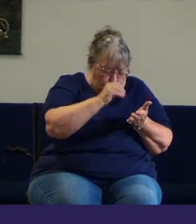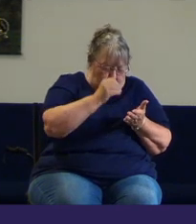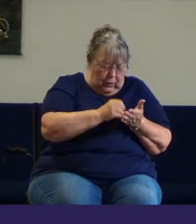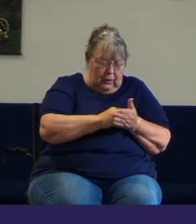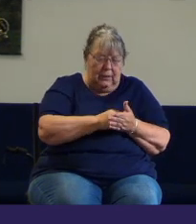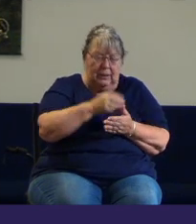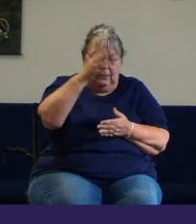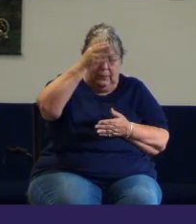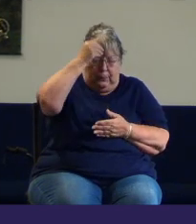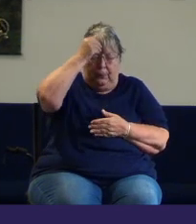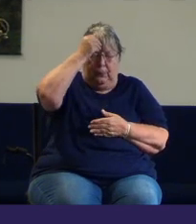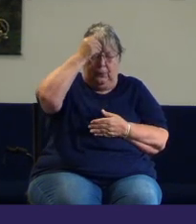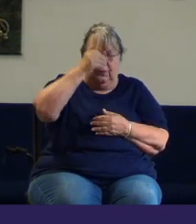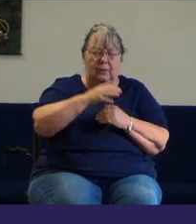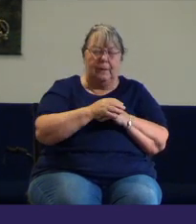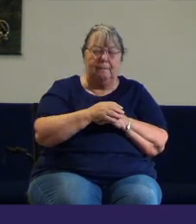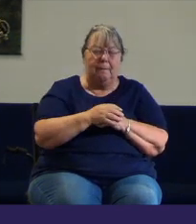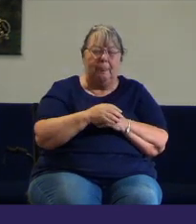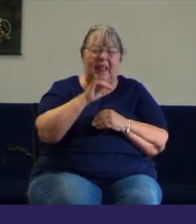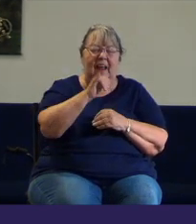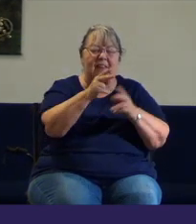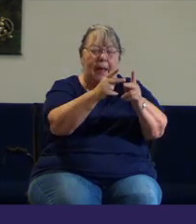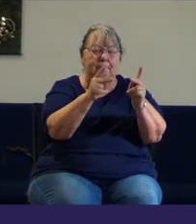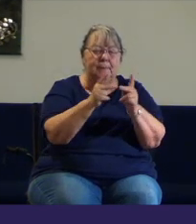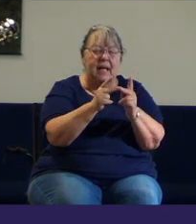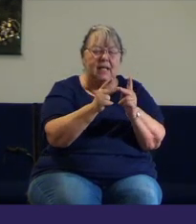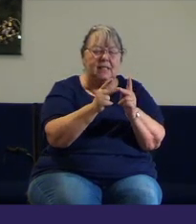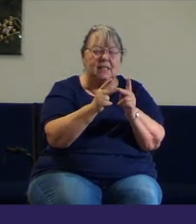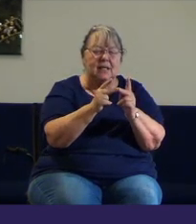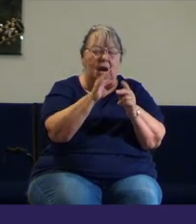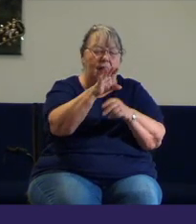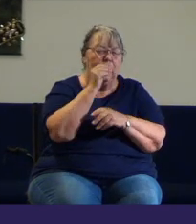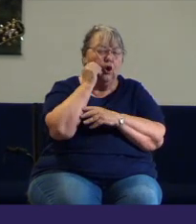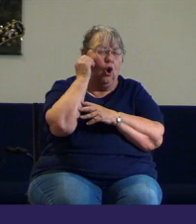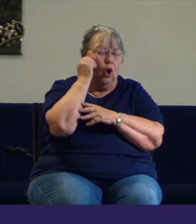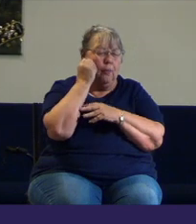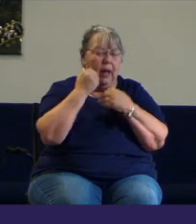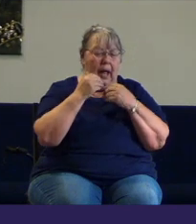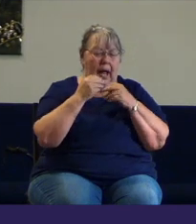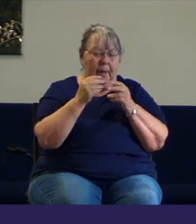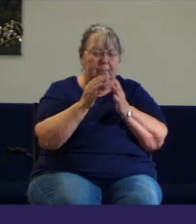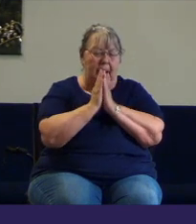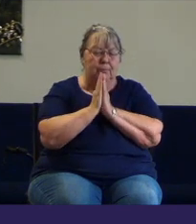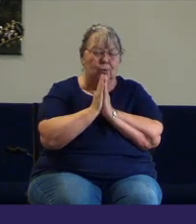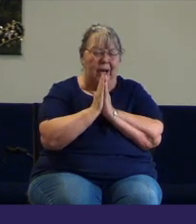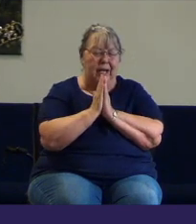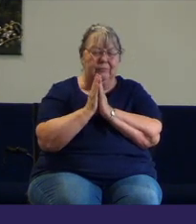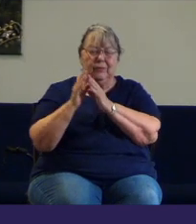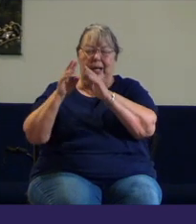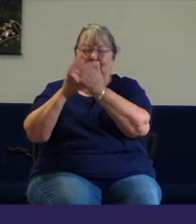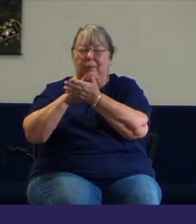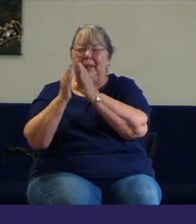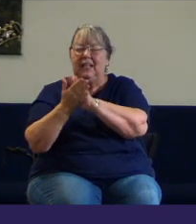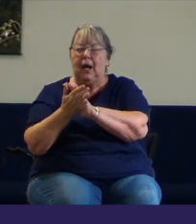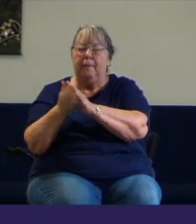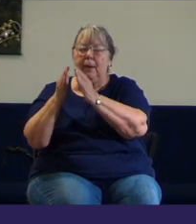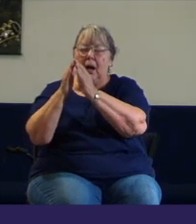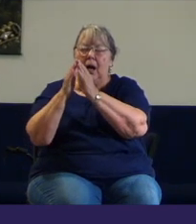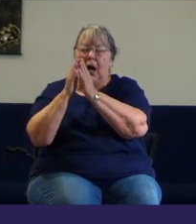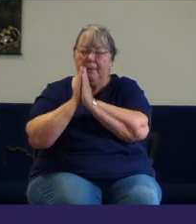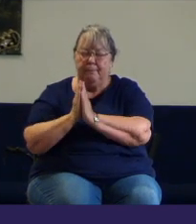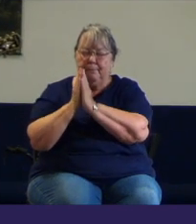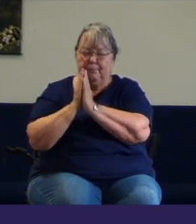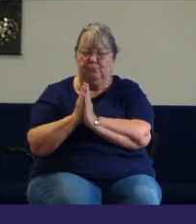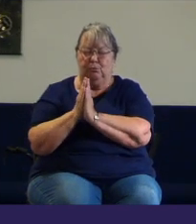show, that place in their home where they will bow before you and receive blessing and compassion and encouragement and strength and power